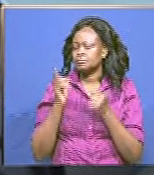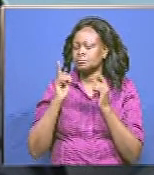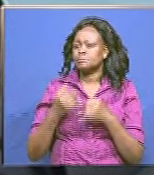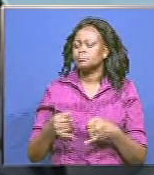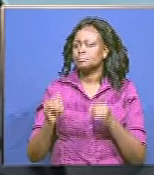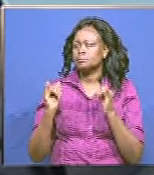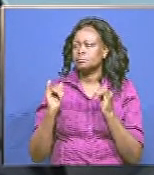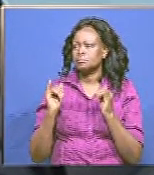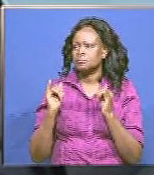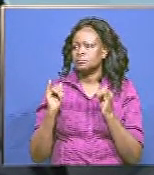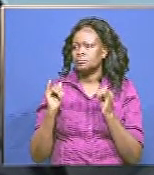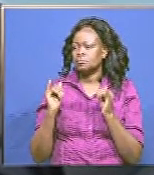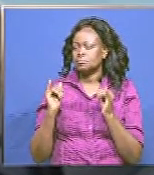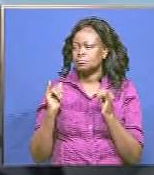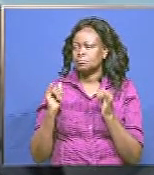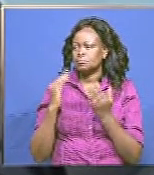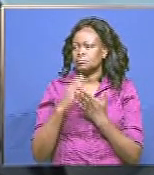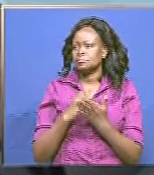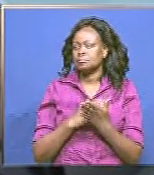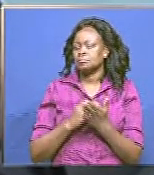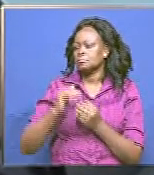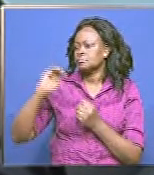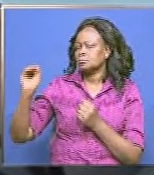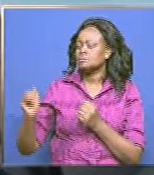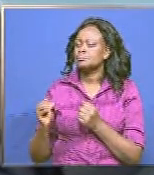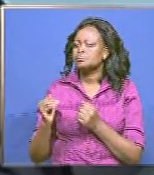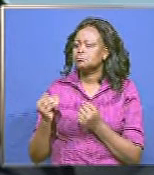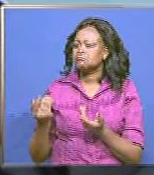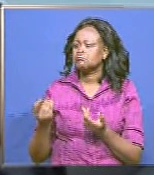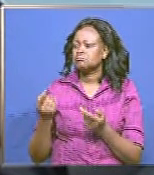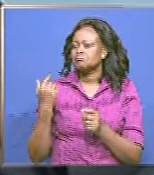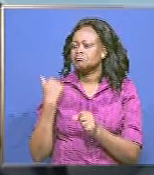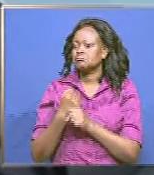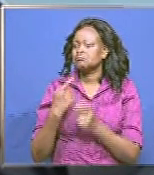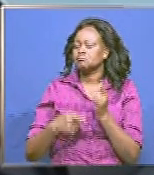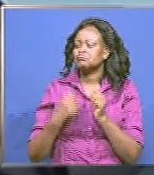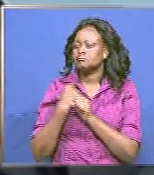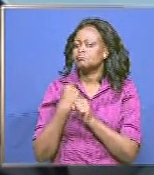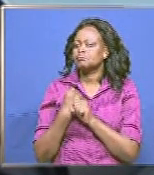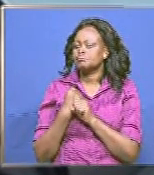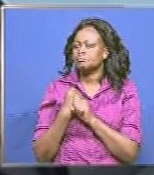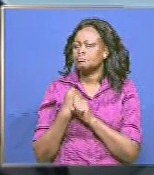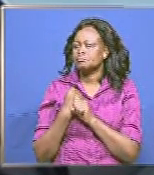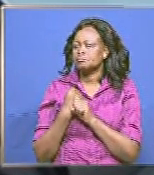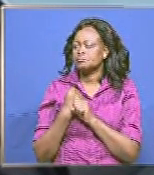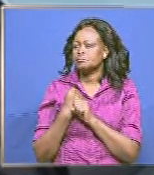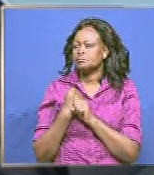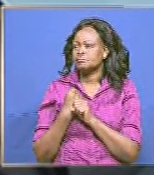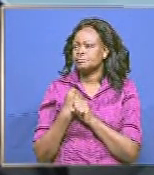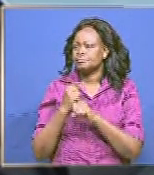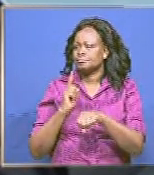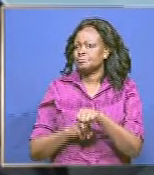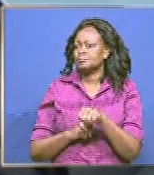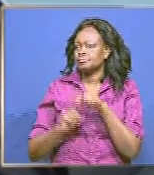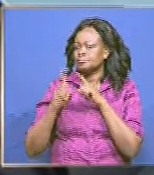implementation of programs within counties to be able to effect what we actually want to effect. Yes. When we were looking